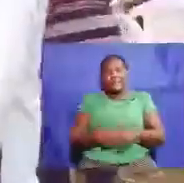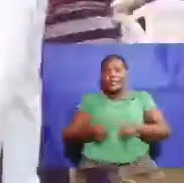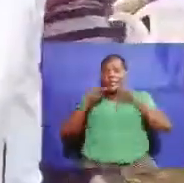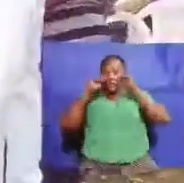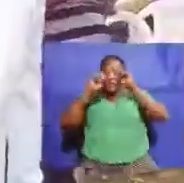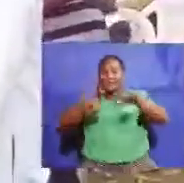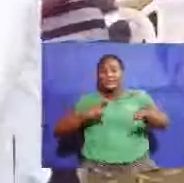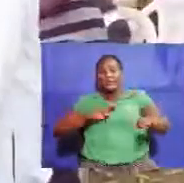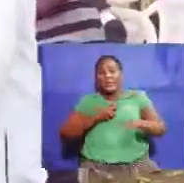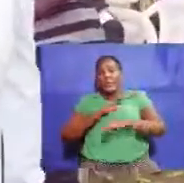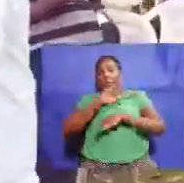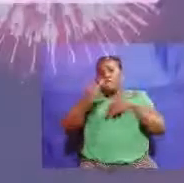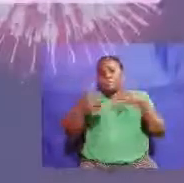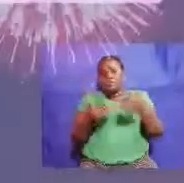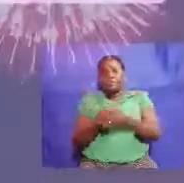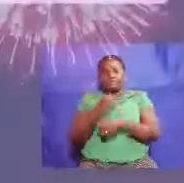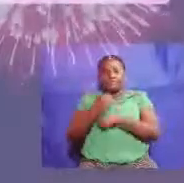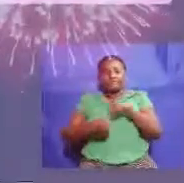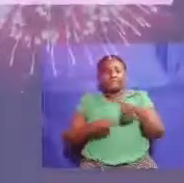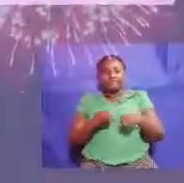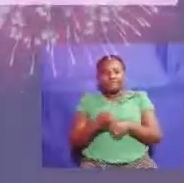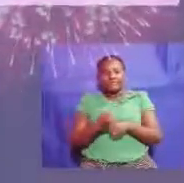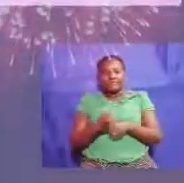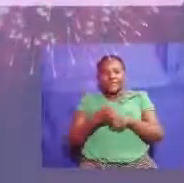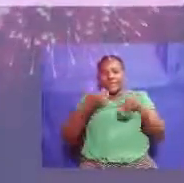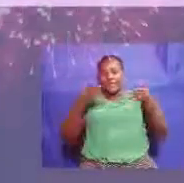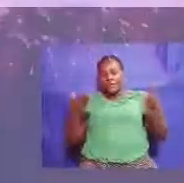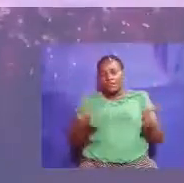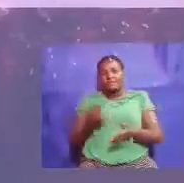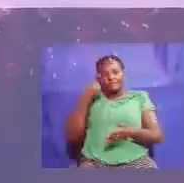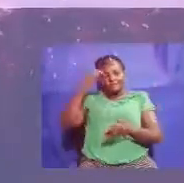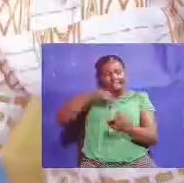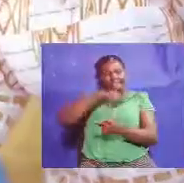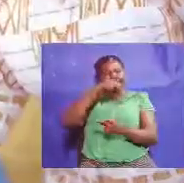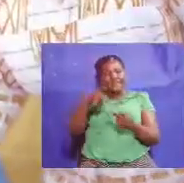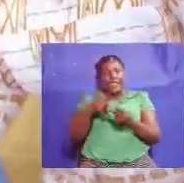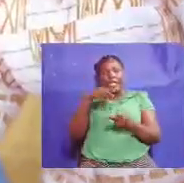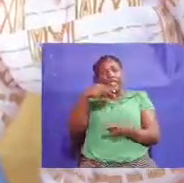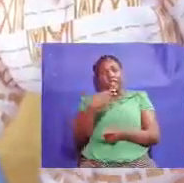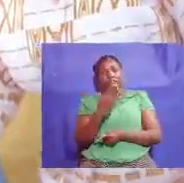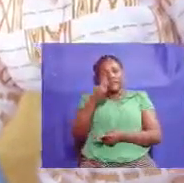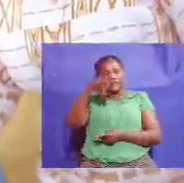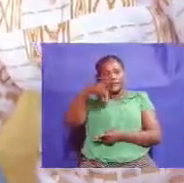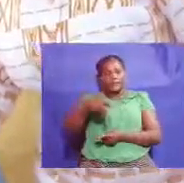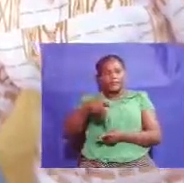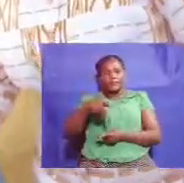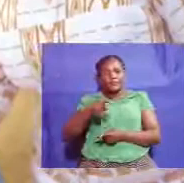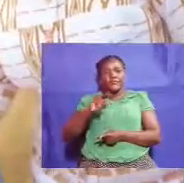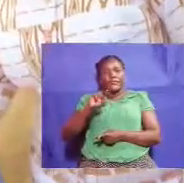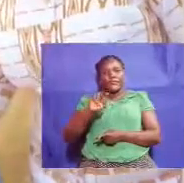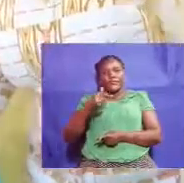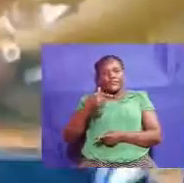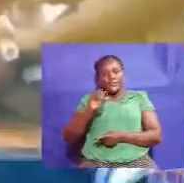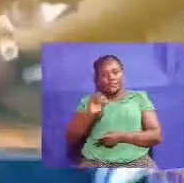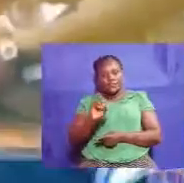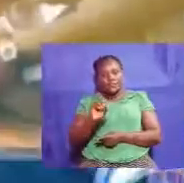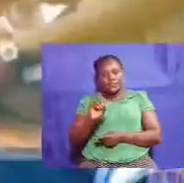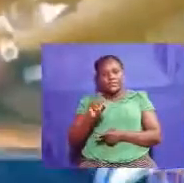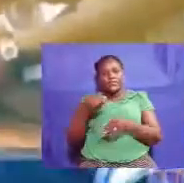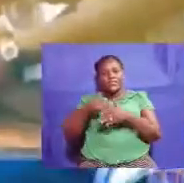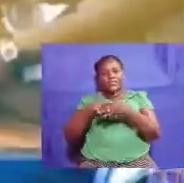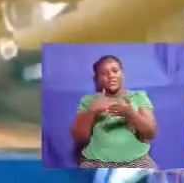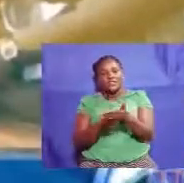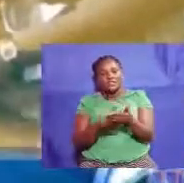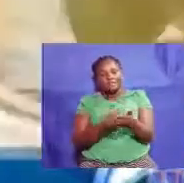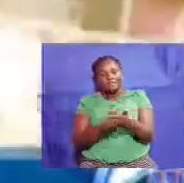has blessed us all these years. The Here for Perfection organization, H4P, is a non-governmental organization based in